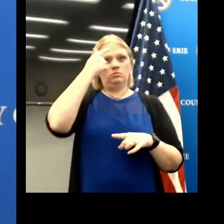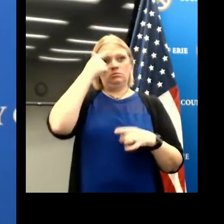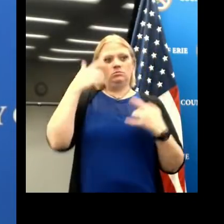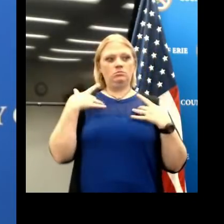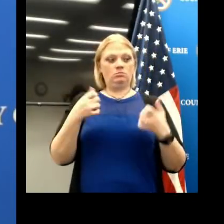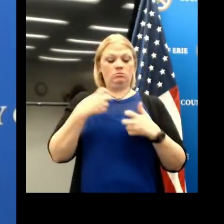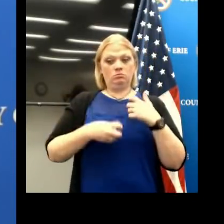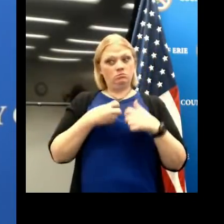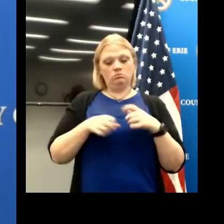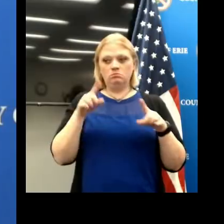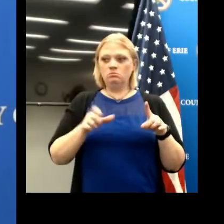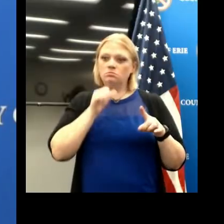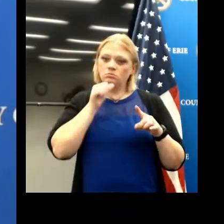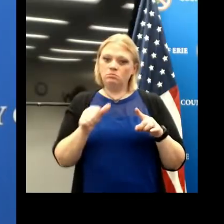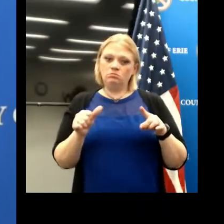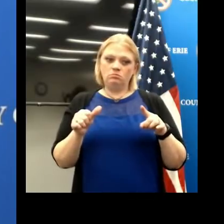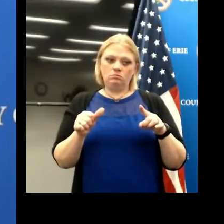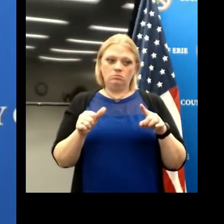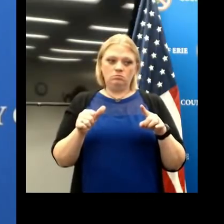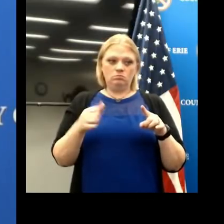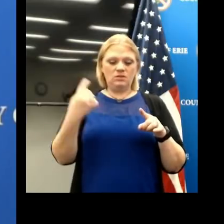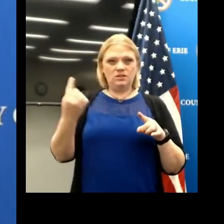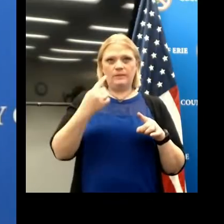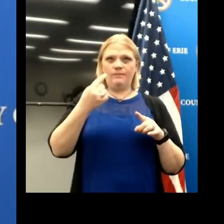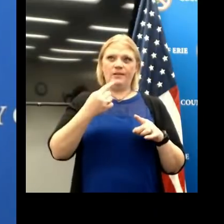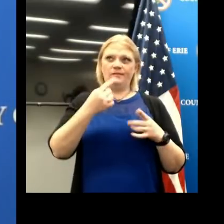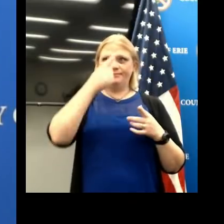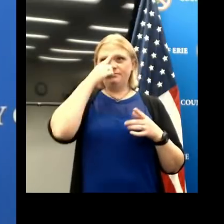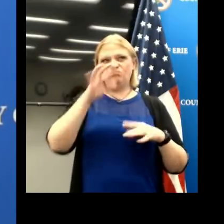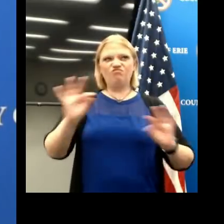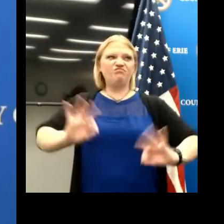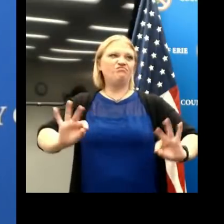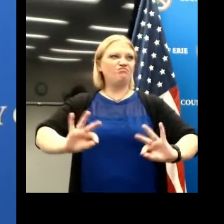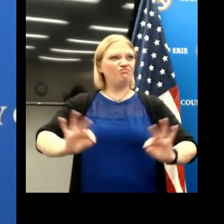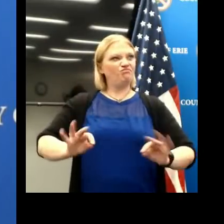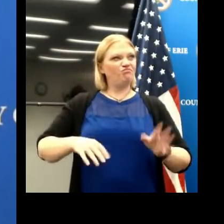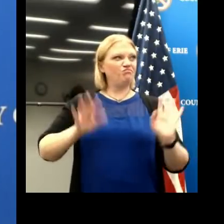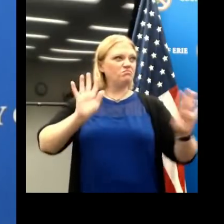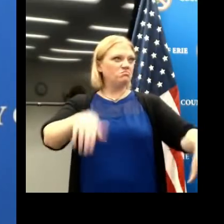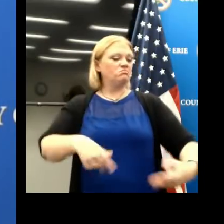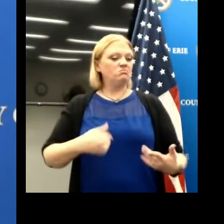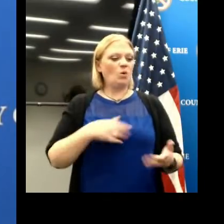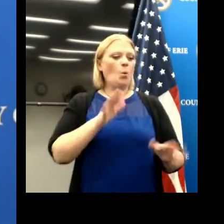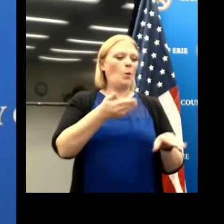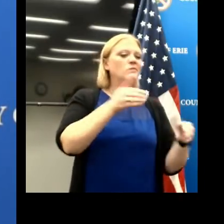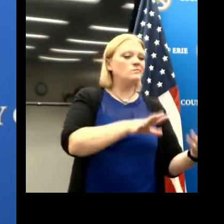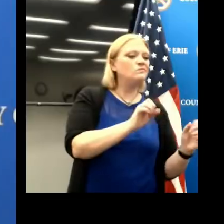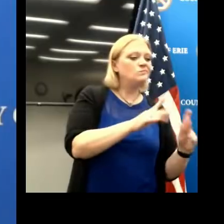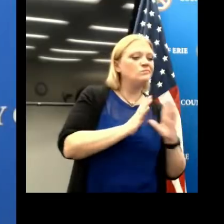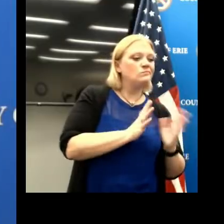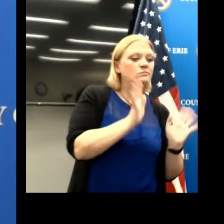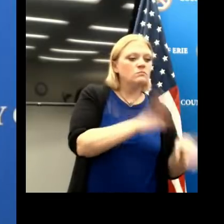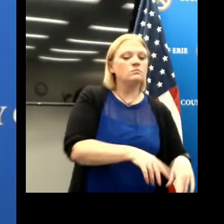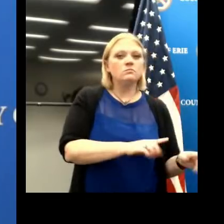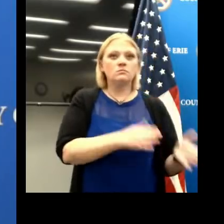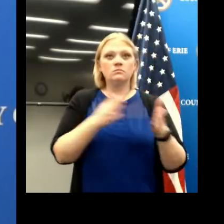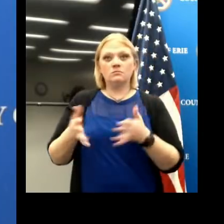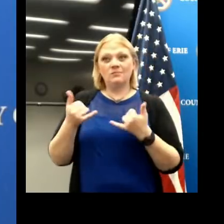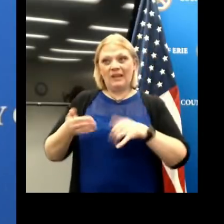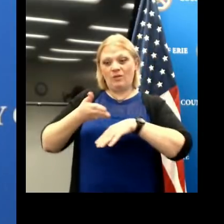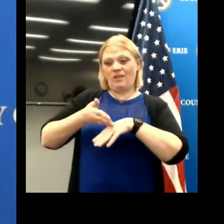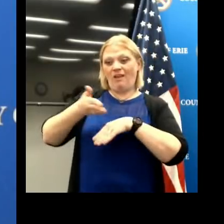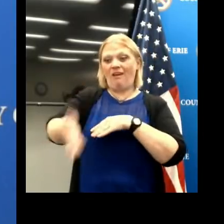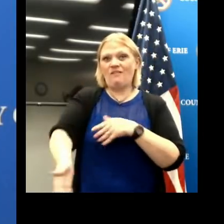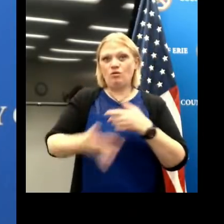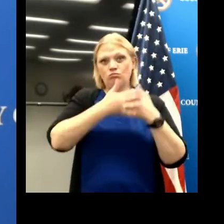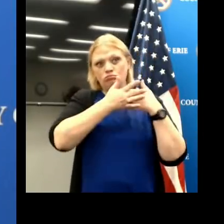this should not be something that people just think, oh, it's nothing. We know about the deaths, but now we're learning about the after effects that